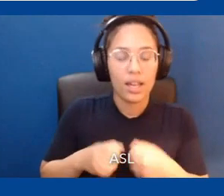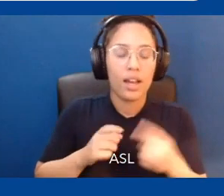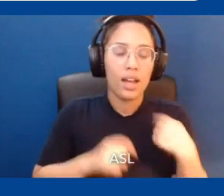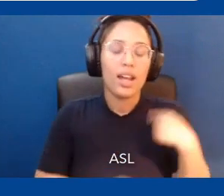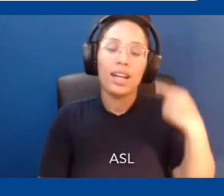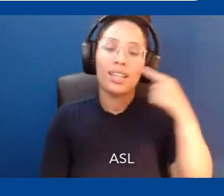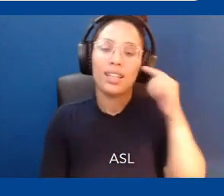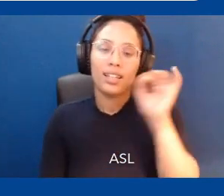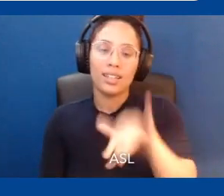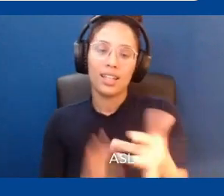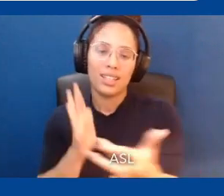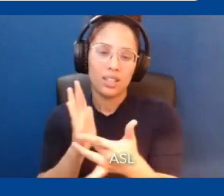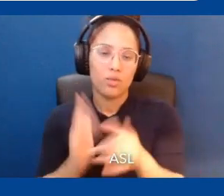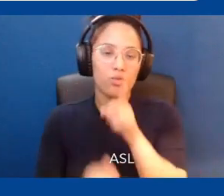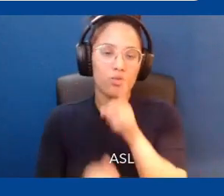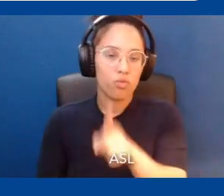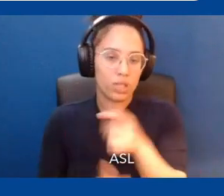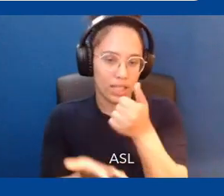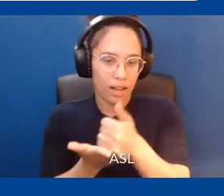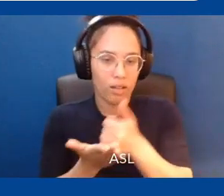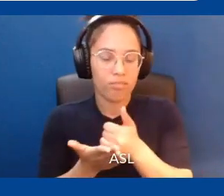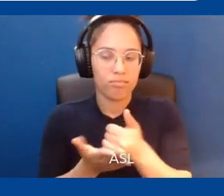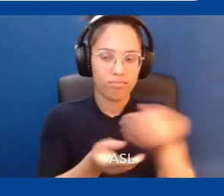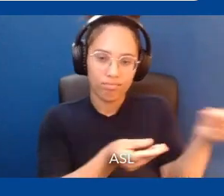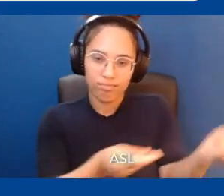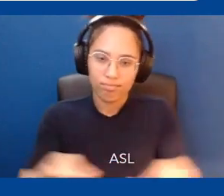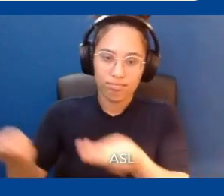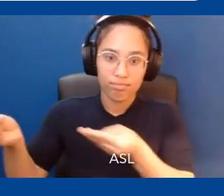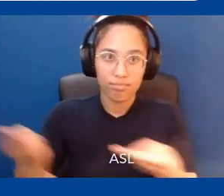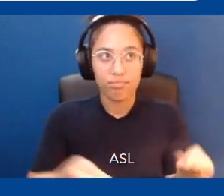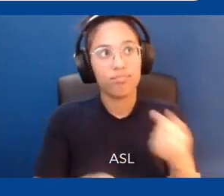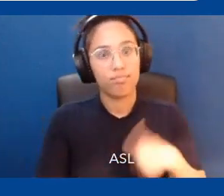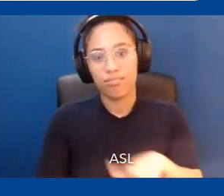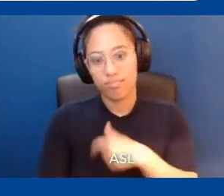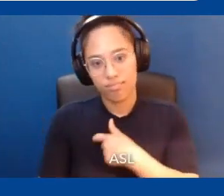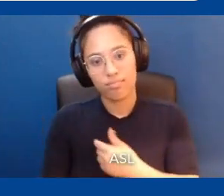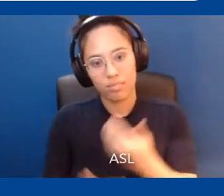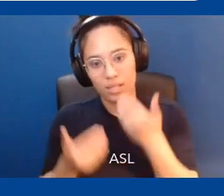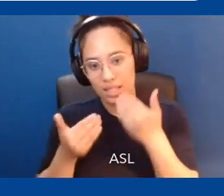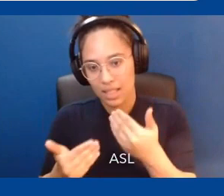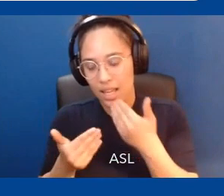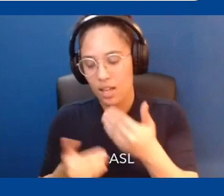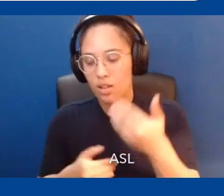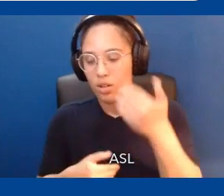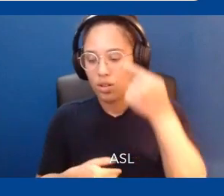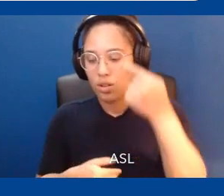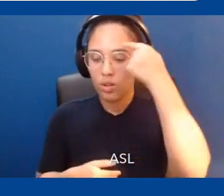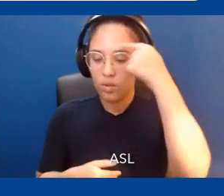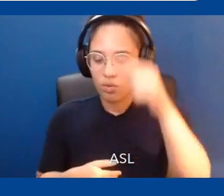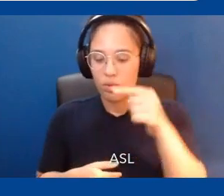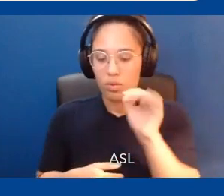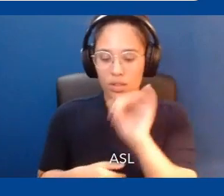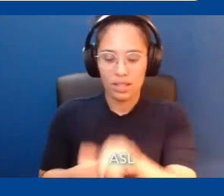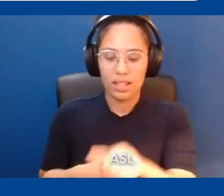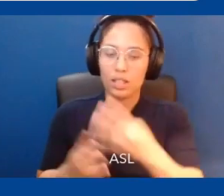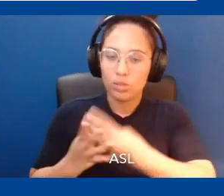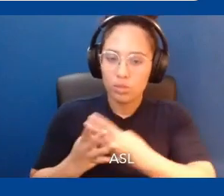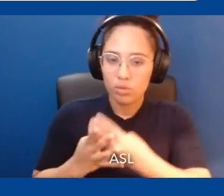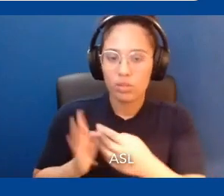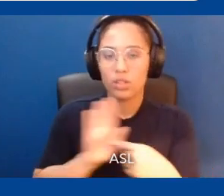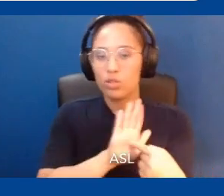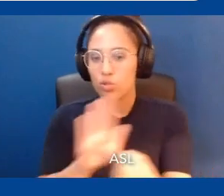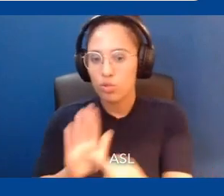facilitation, and we are grateful for that. Like for instance, for the screening, for